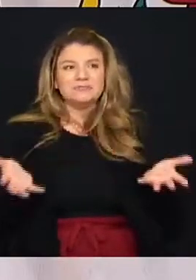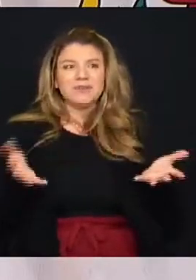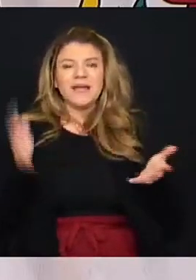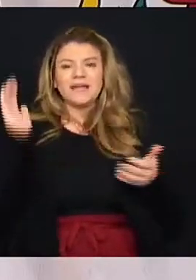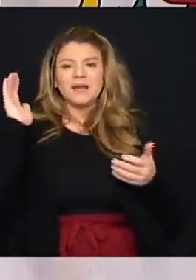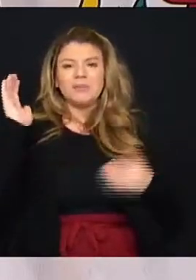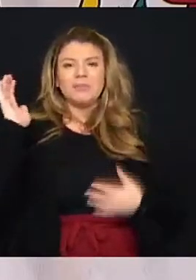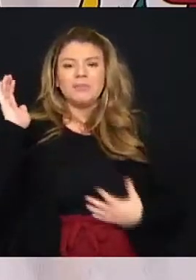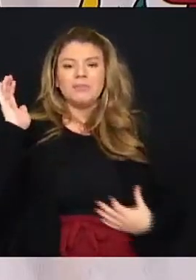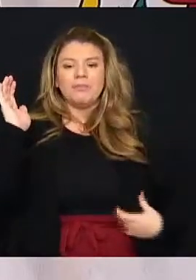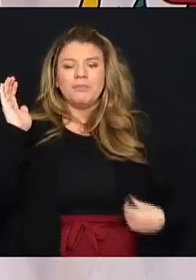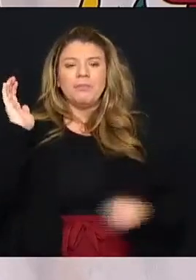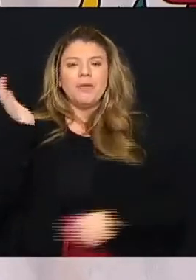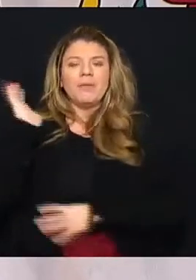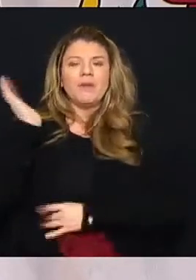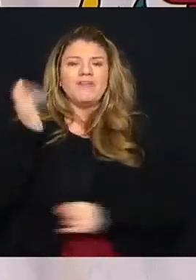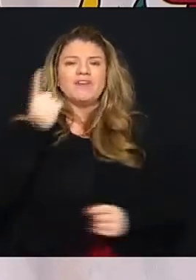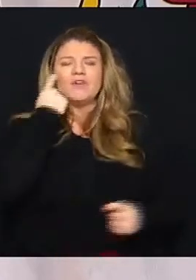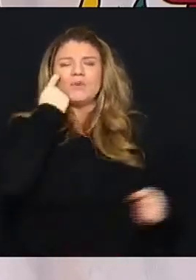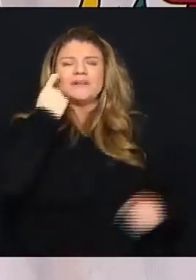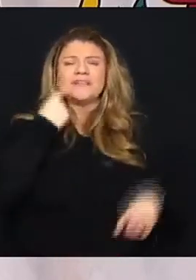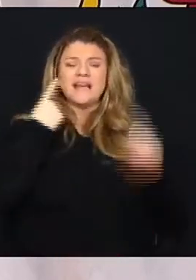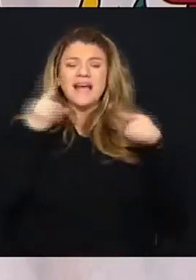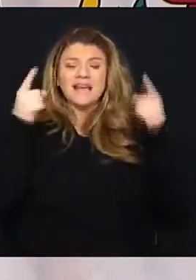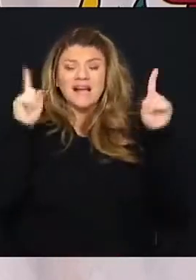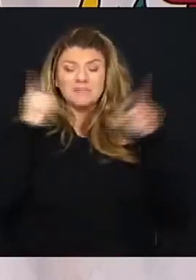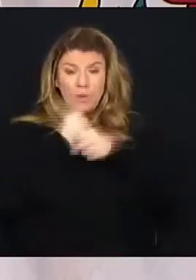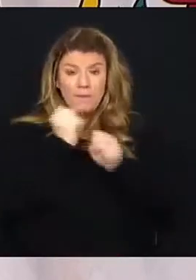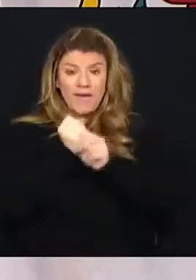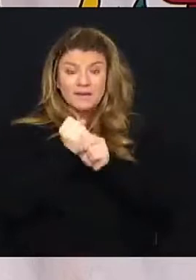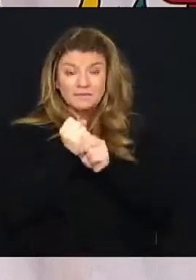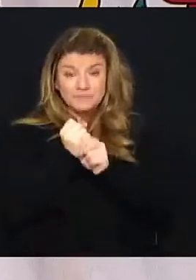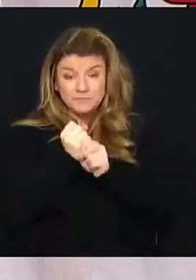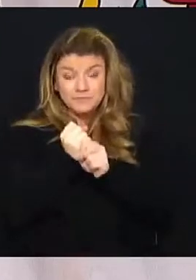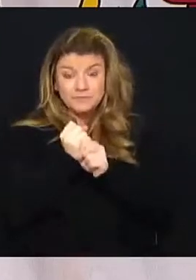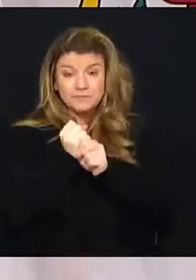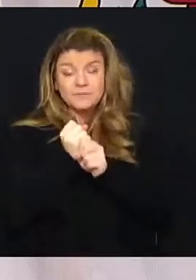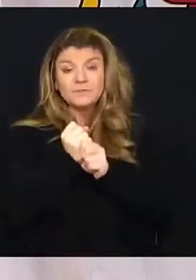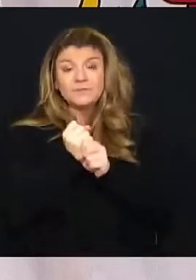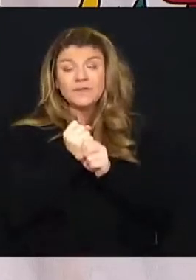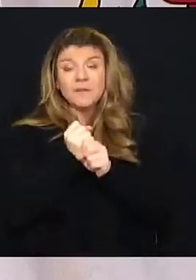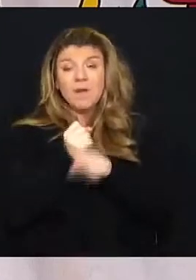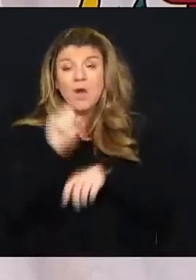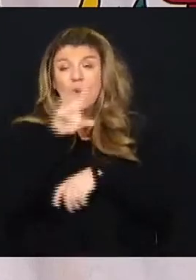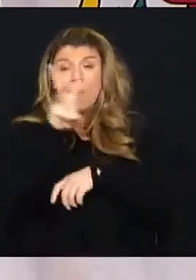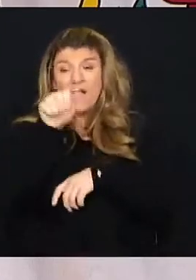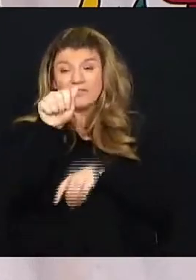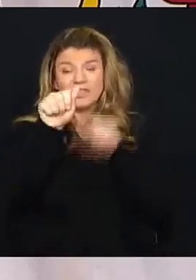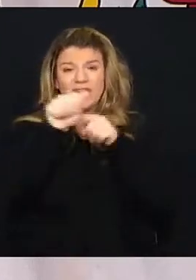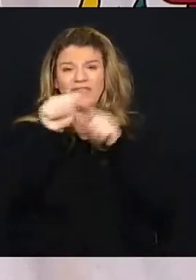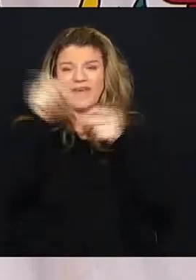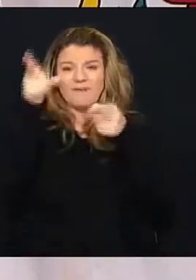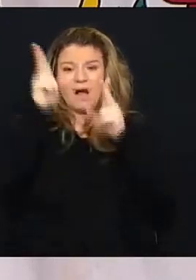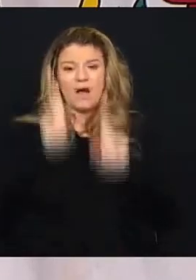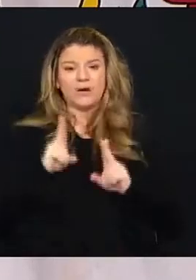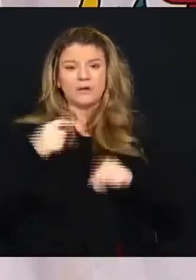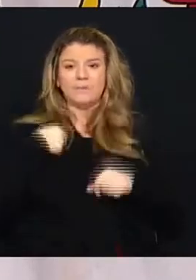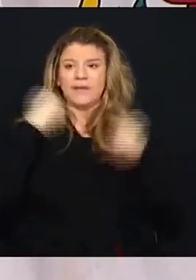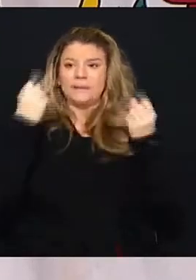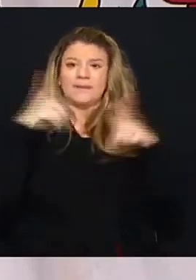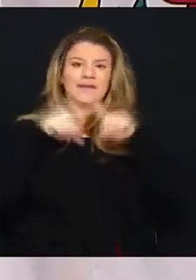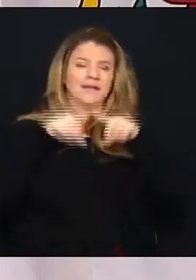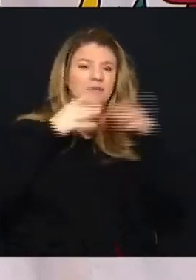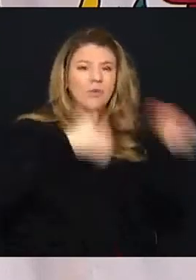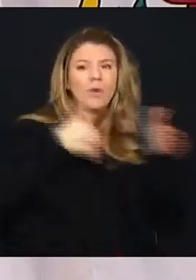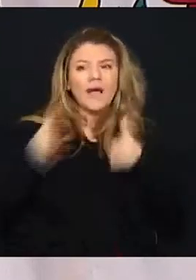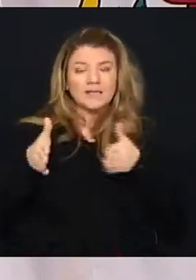briefing or the announcement that we just made, but, you know, West Virginia has honored me in lots of different ways, and there's days that you've